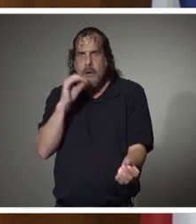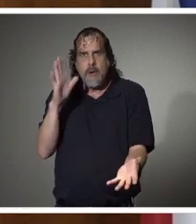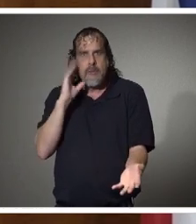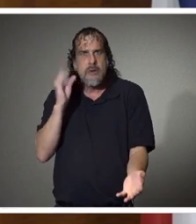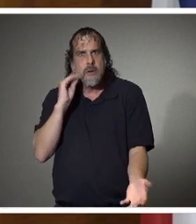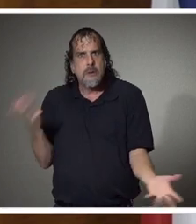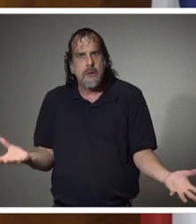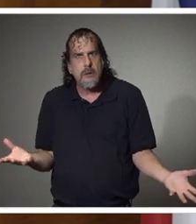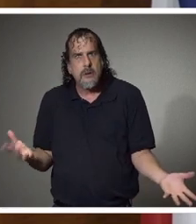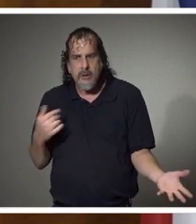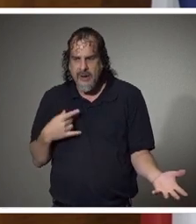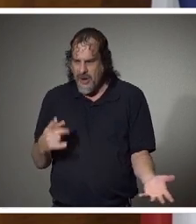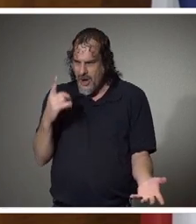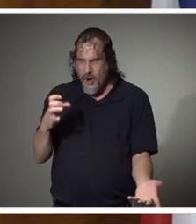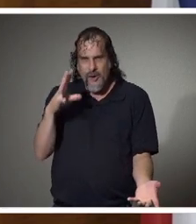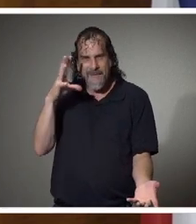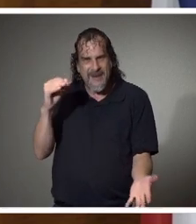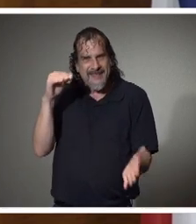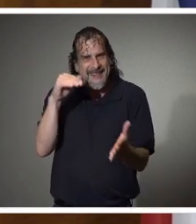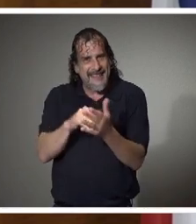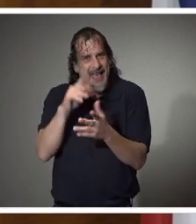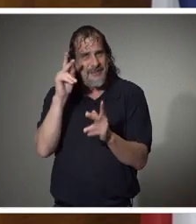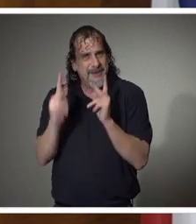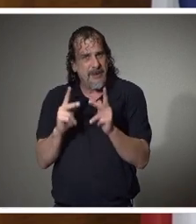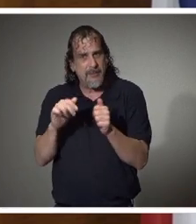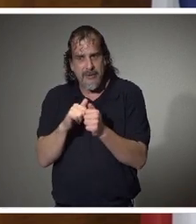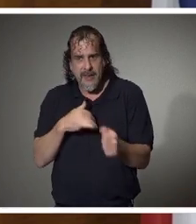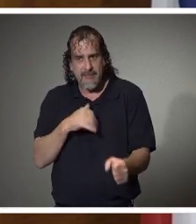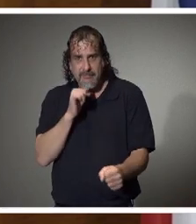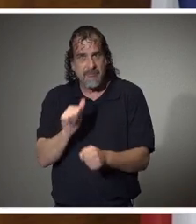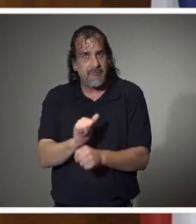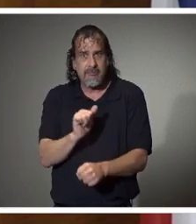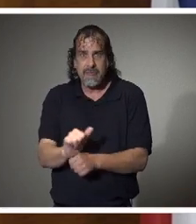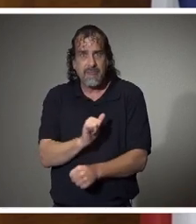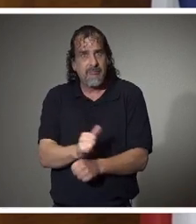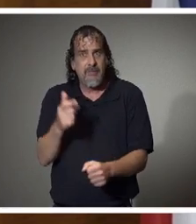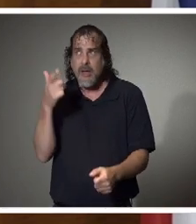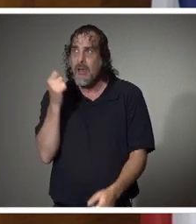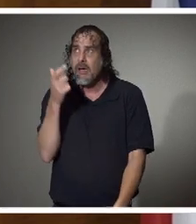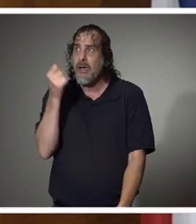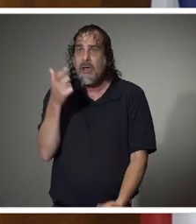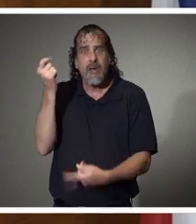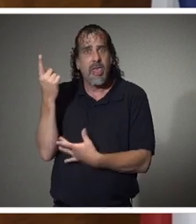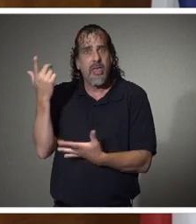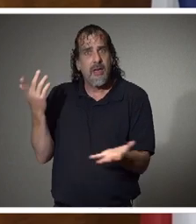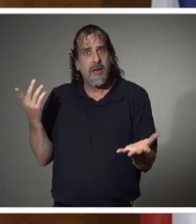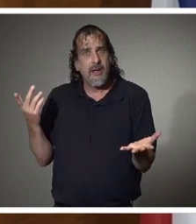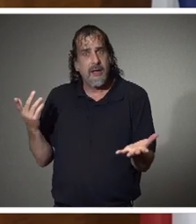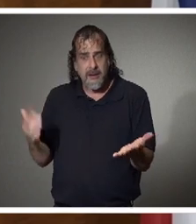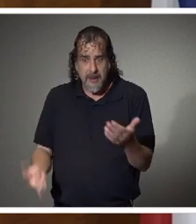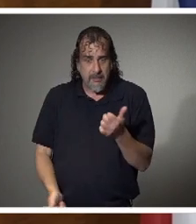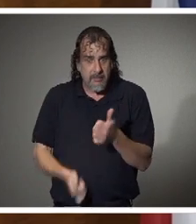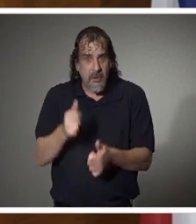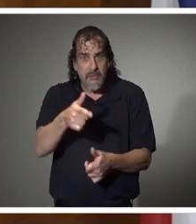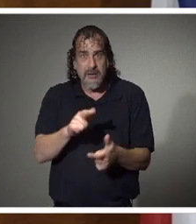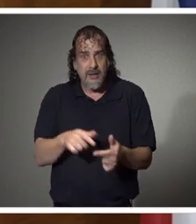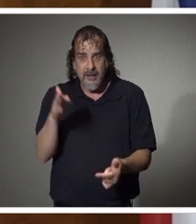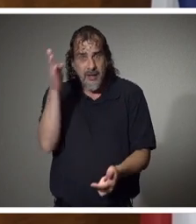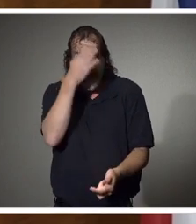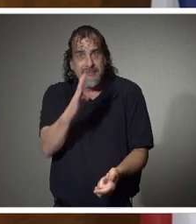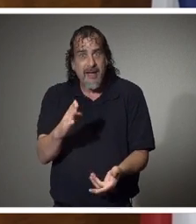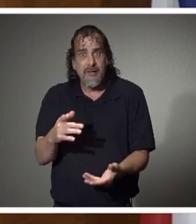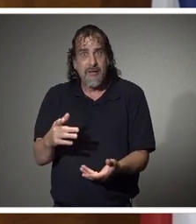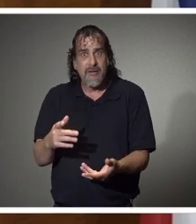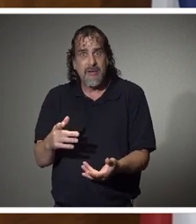You know, we've got 150,000 people that are on unemployment assistance now, and a large majority of them have never been on